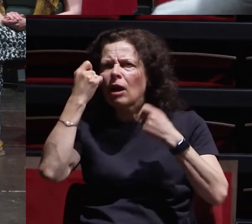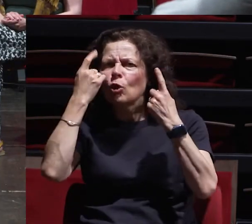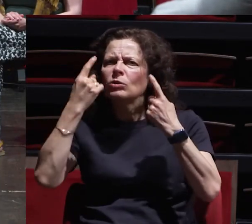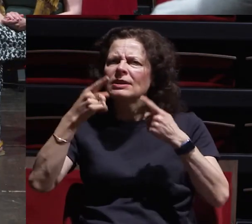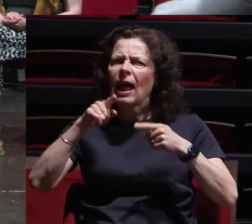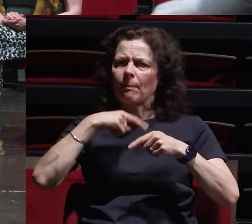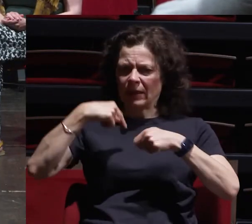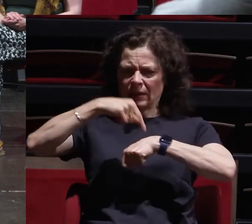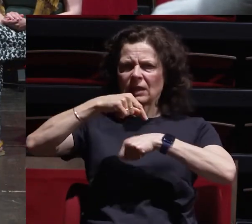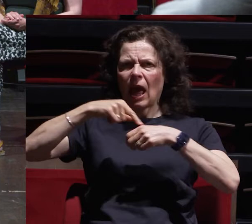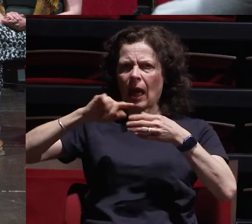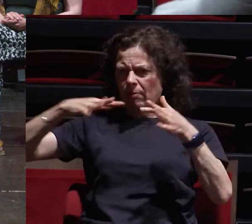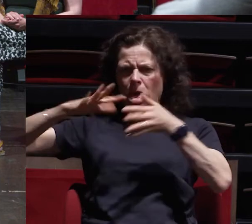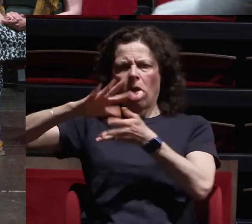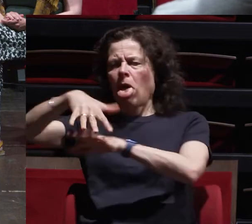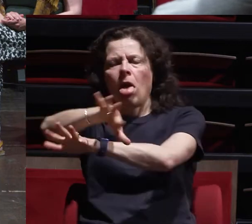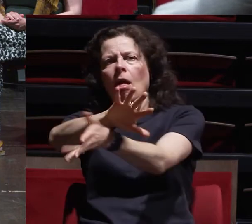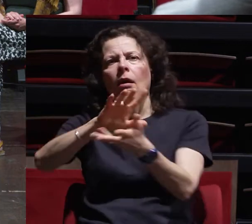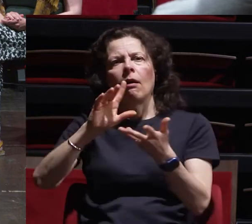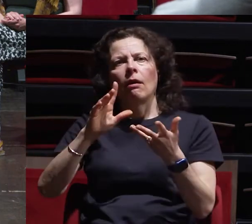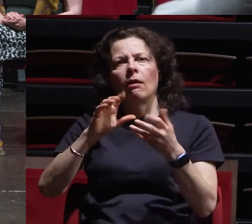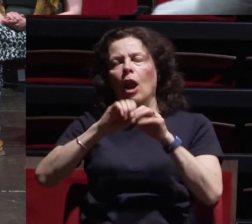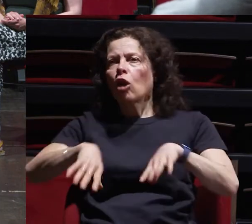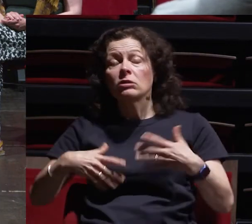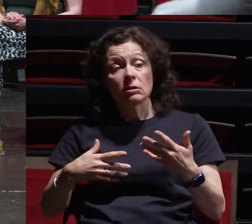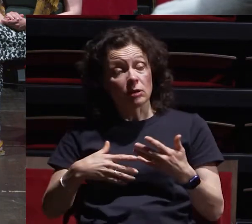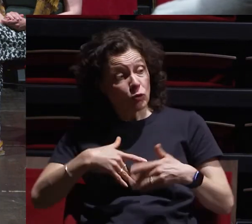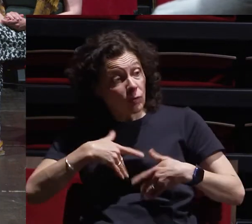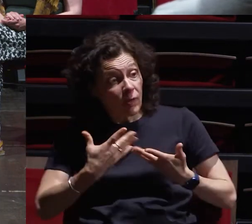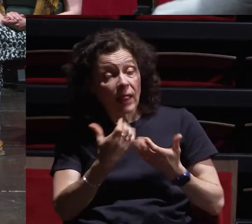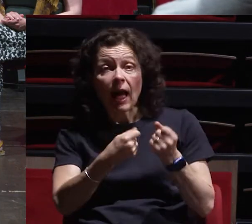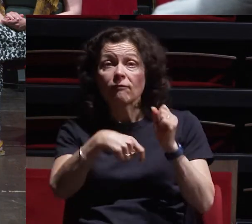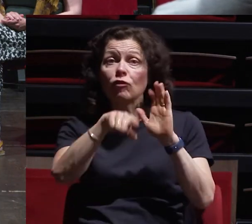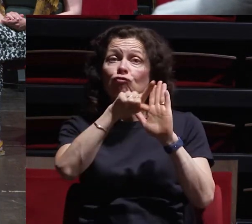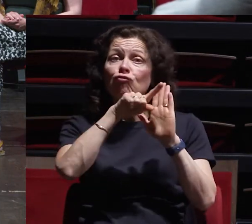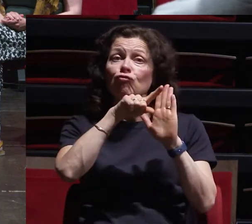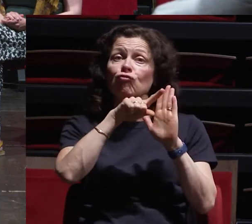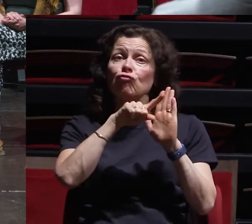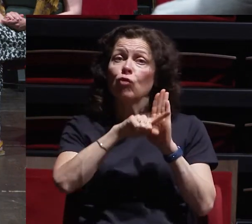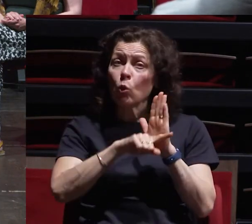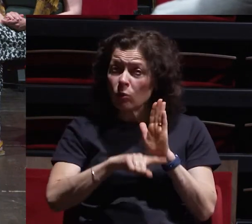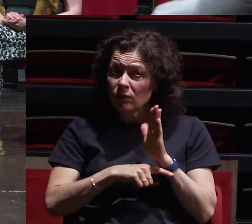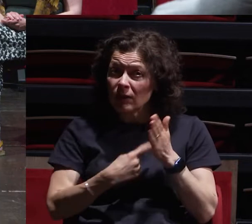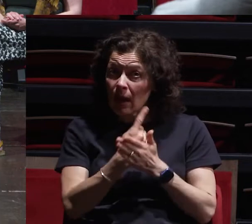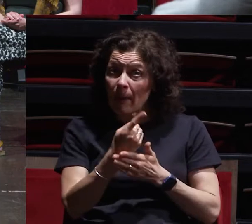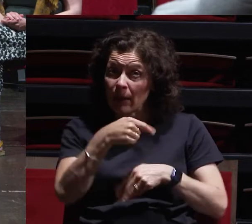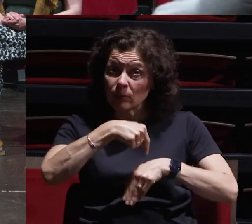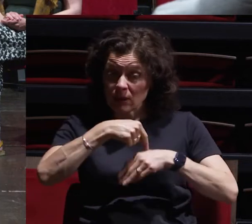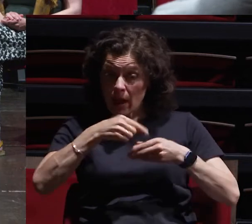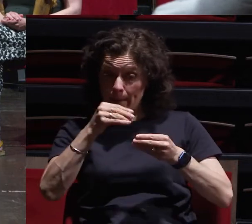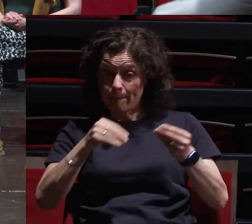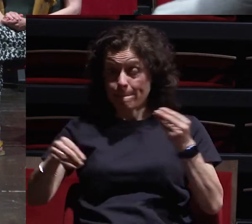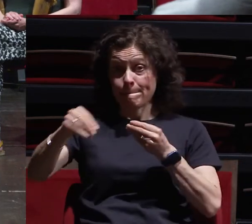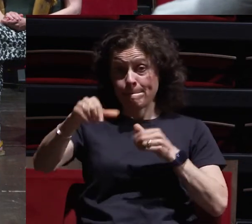just they've lost it for too long to be able to be brought back in. Do you think there are rules